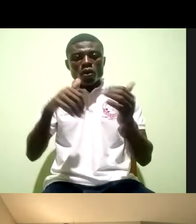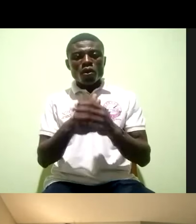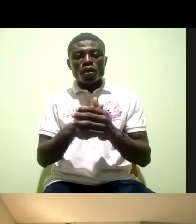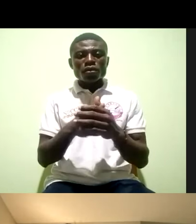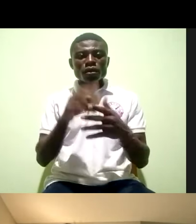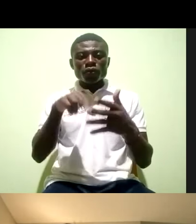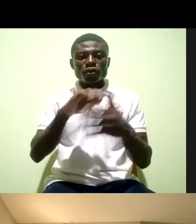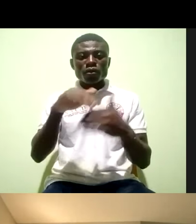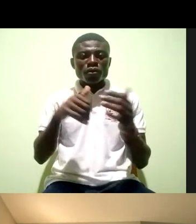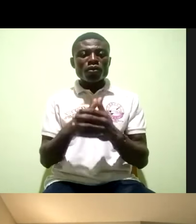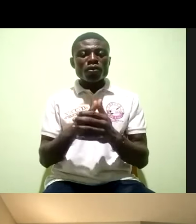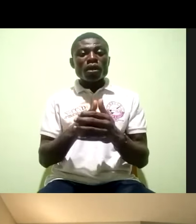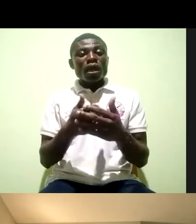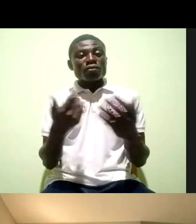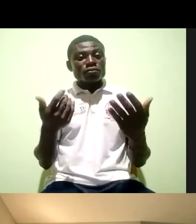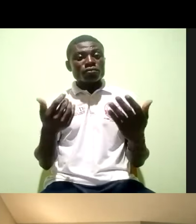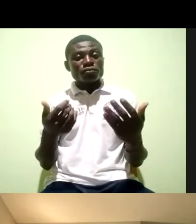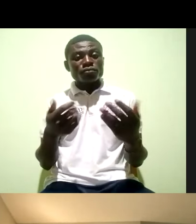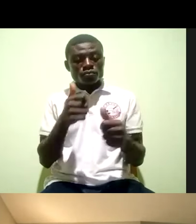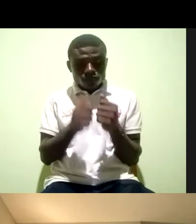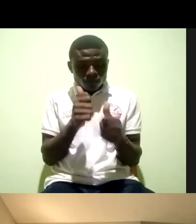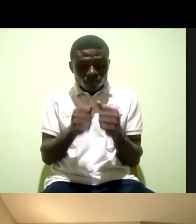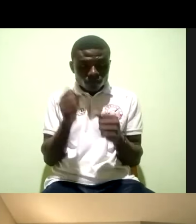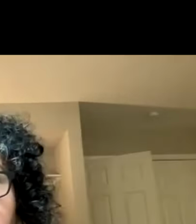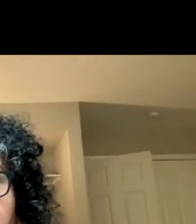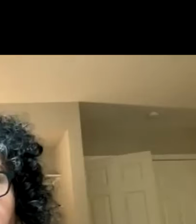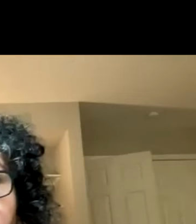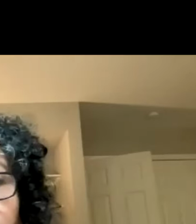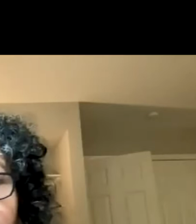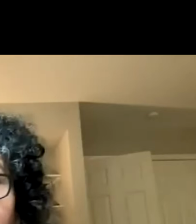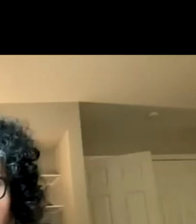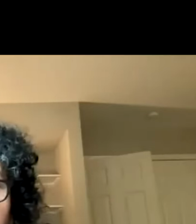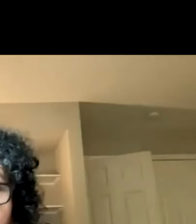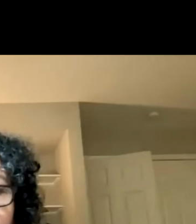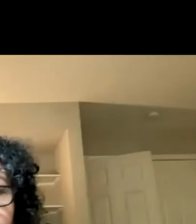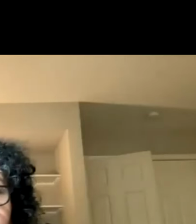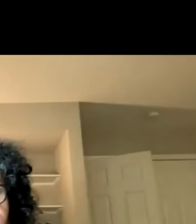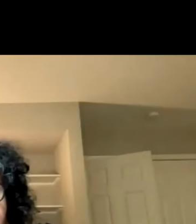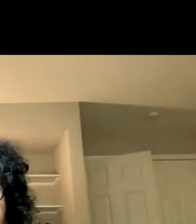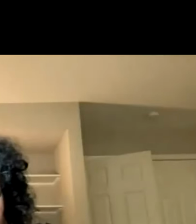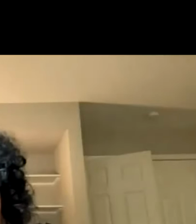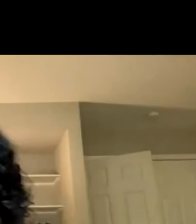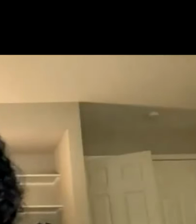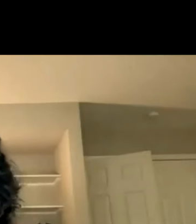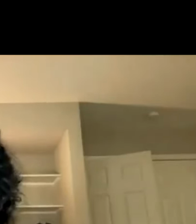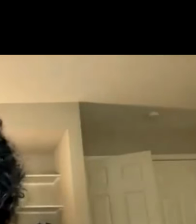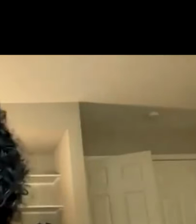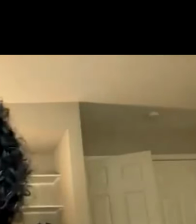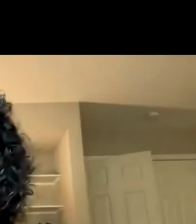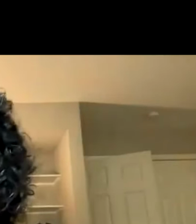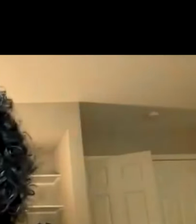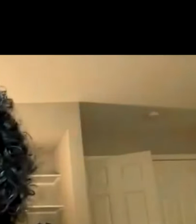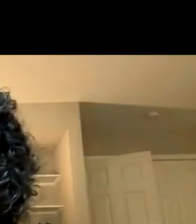Dr. Sethi, if you can do us a favor to stop your screen share so I can go ahead and read some questions to